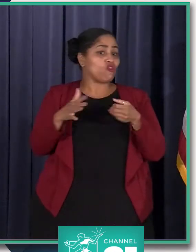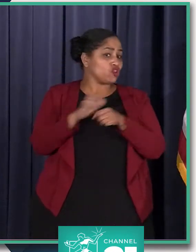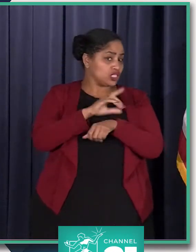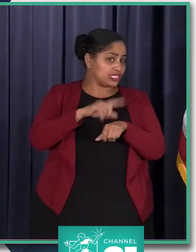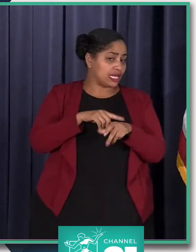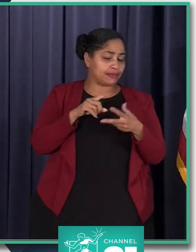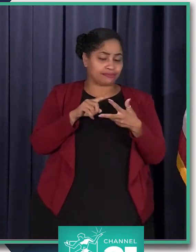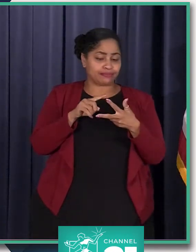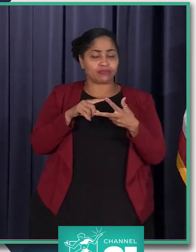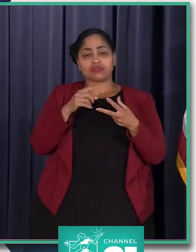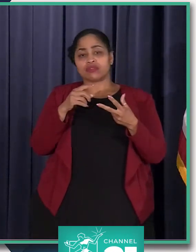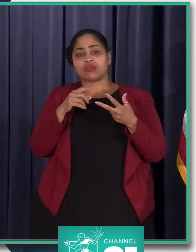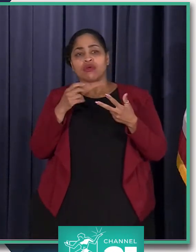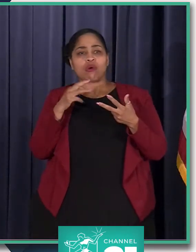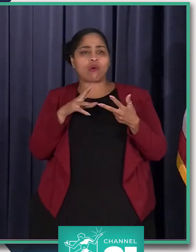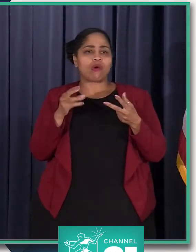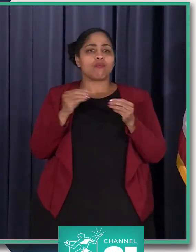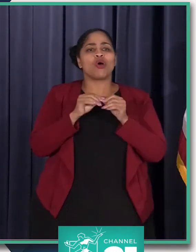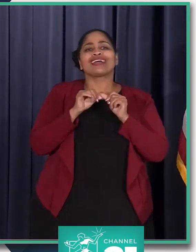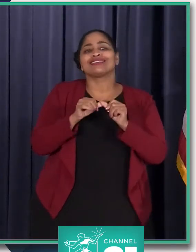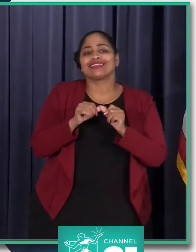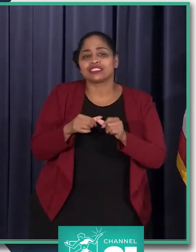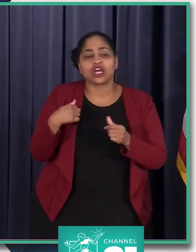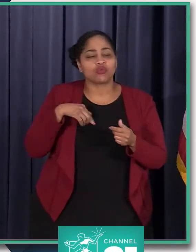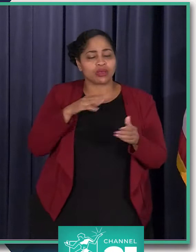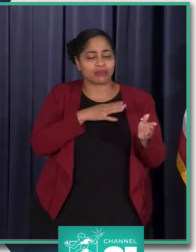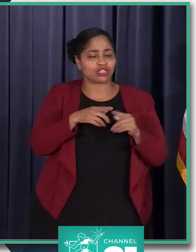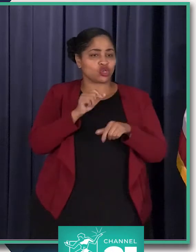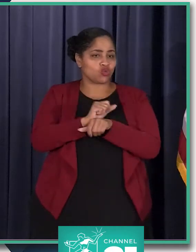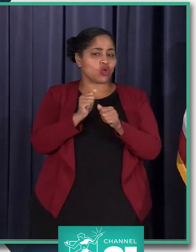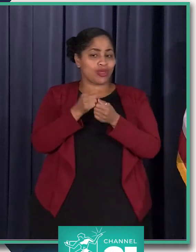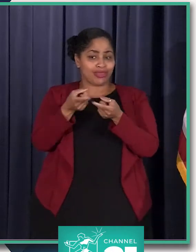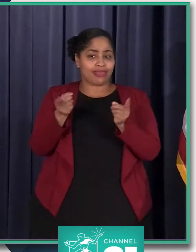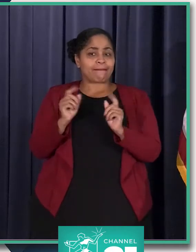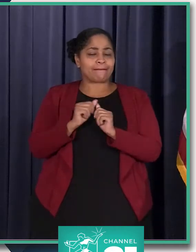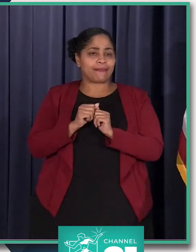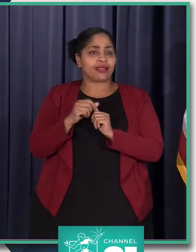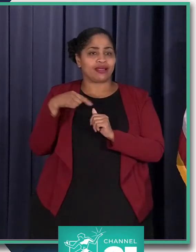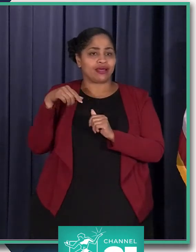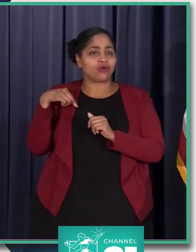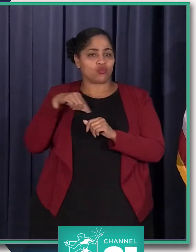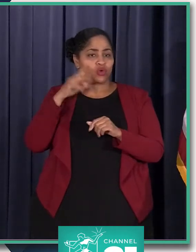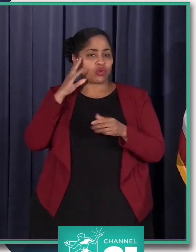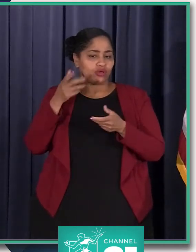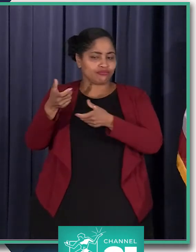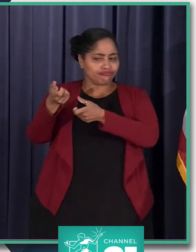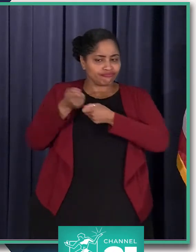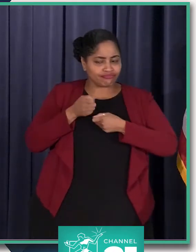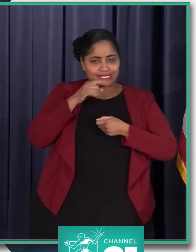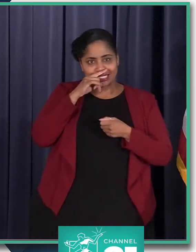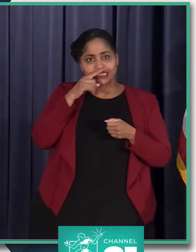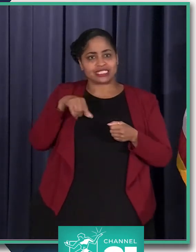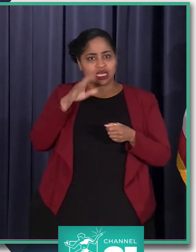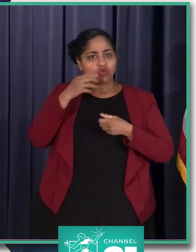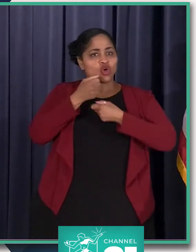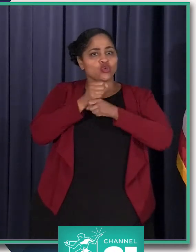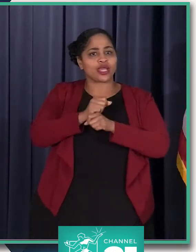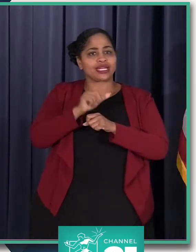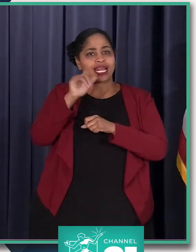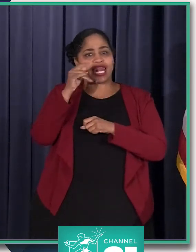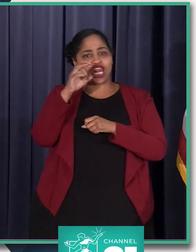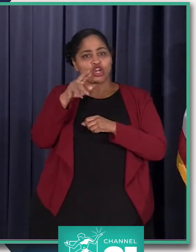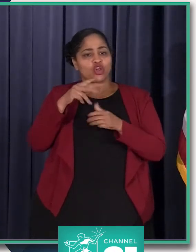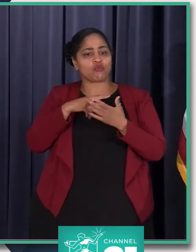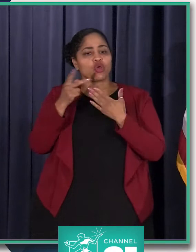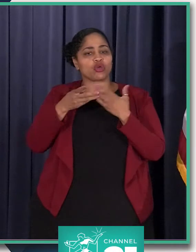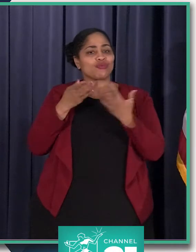time or more consistent, we're going to work with them. They will be, we'll bring them in, and they will create a litter program